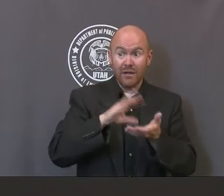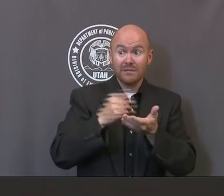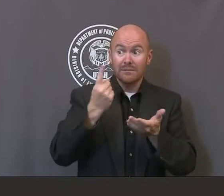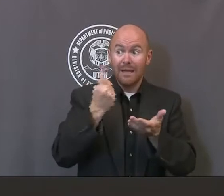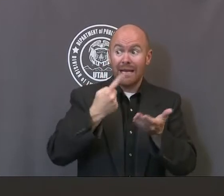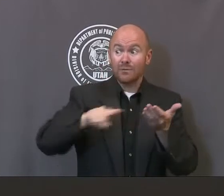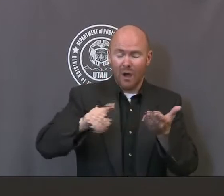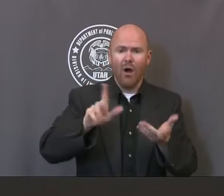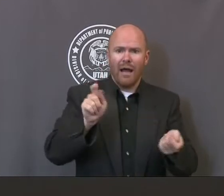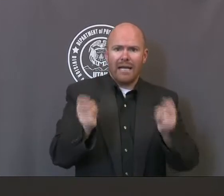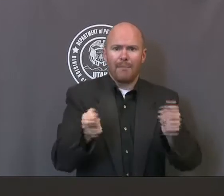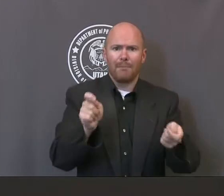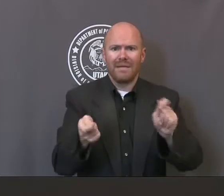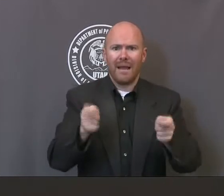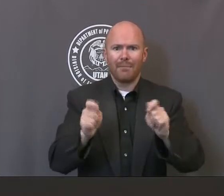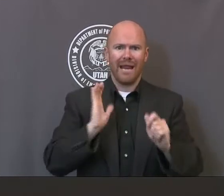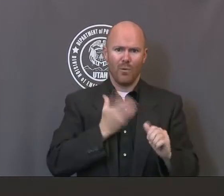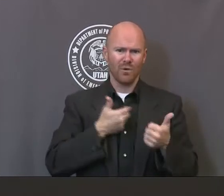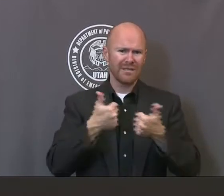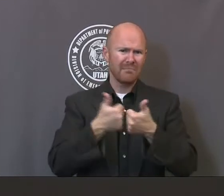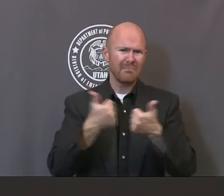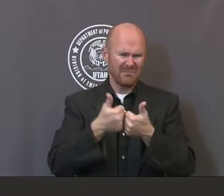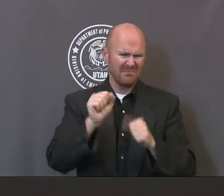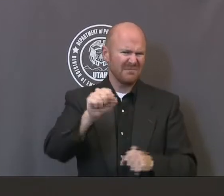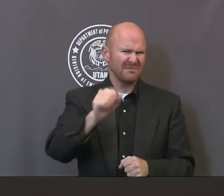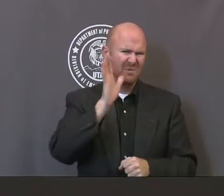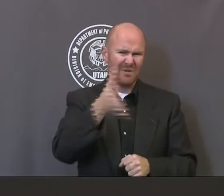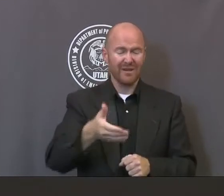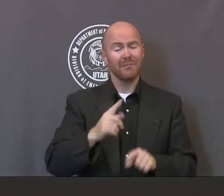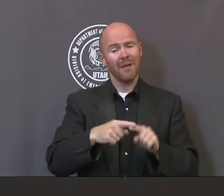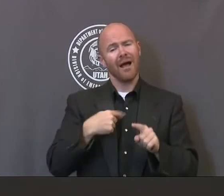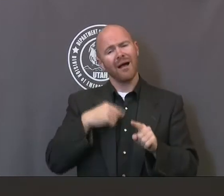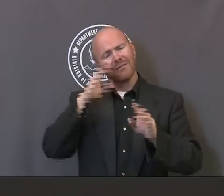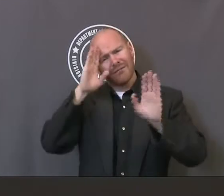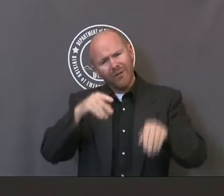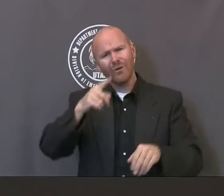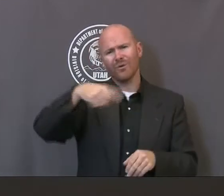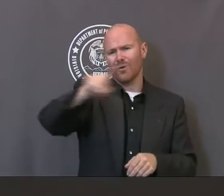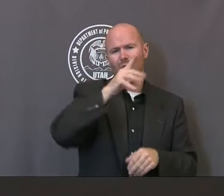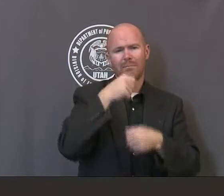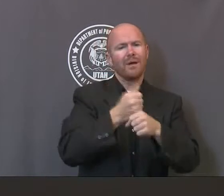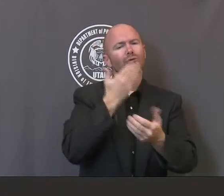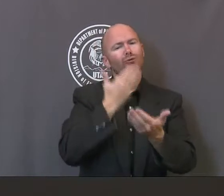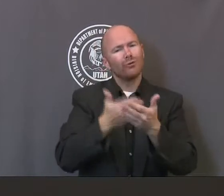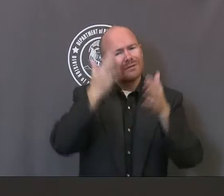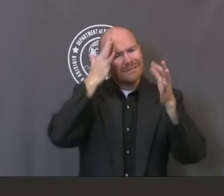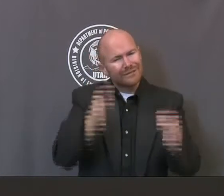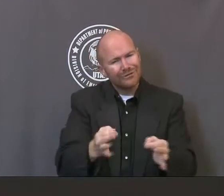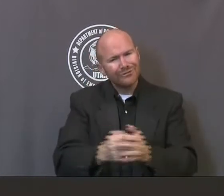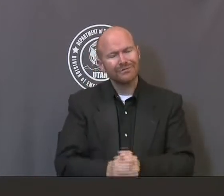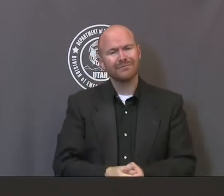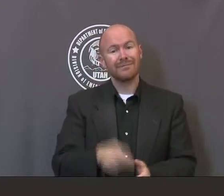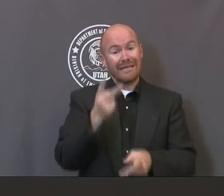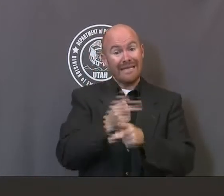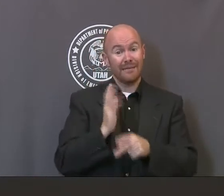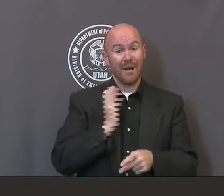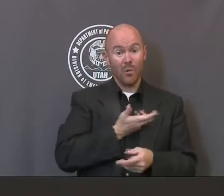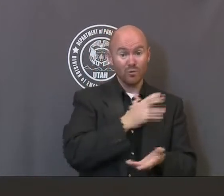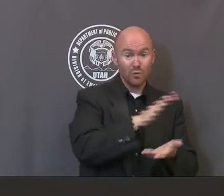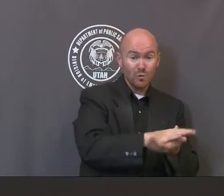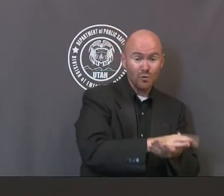have tremendous faith in our ability as Utahns to make the right decisions in order to keep each other safe and keep our schools and our businesses